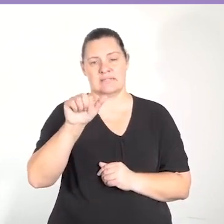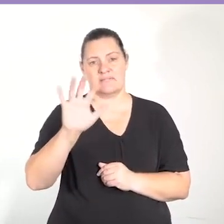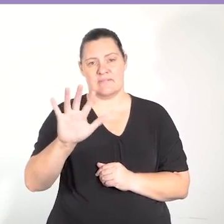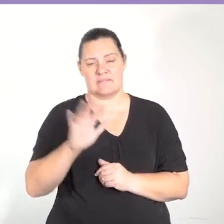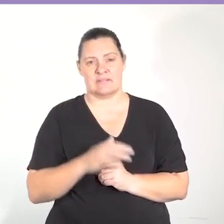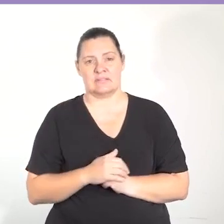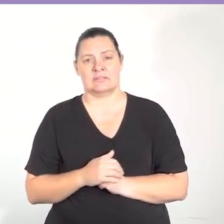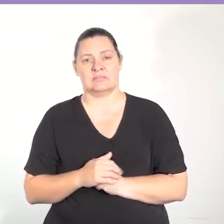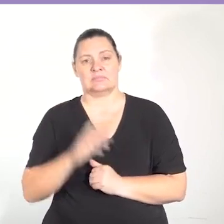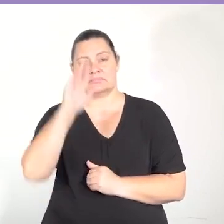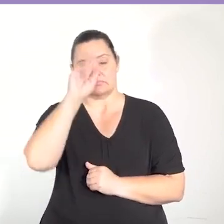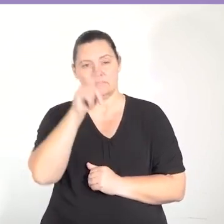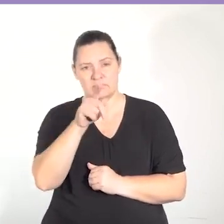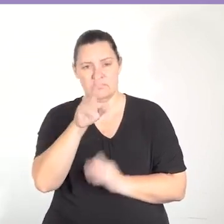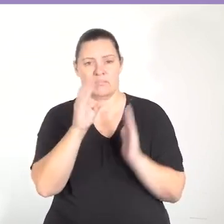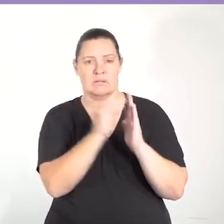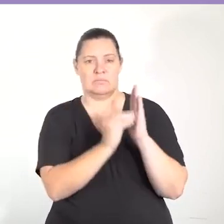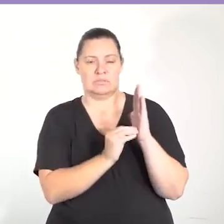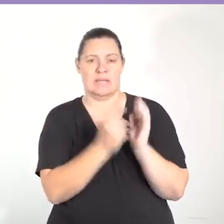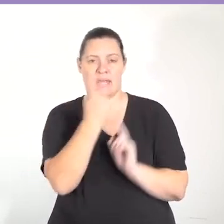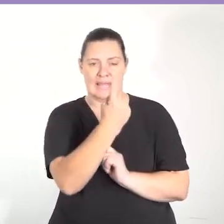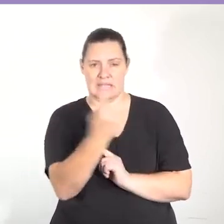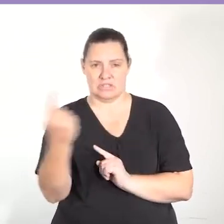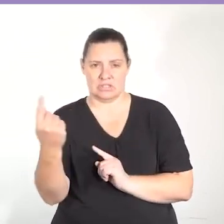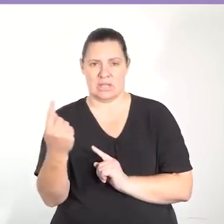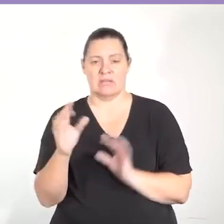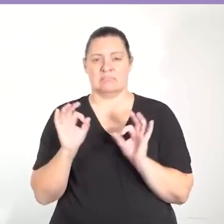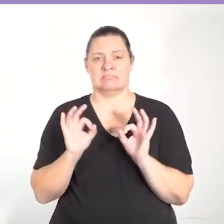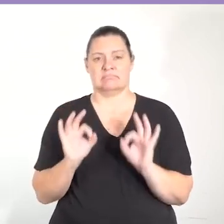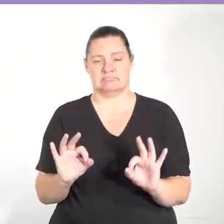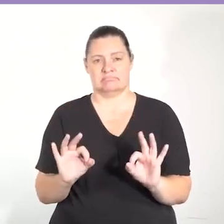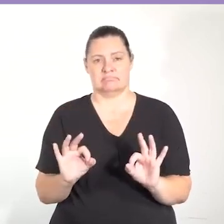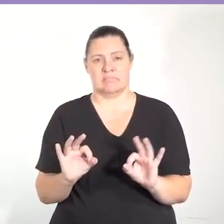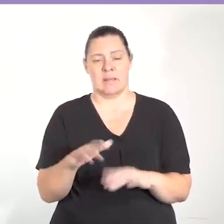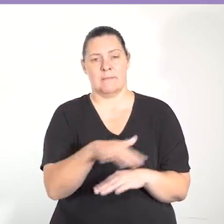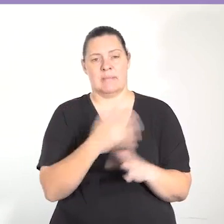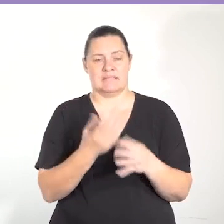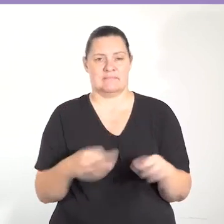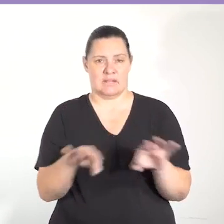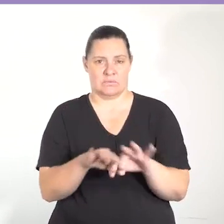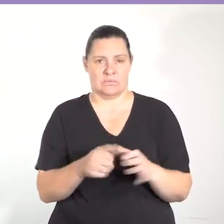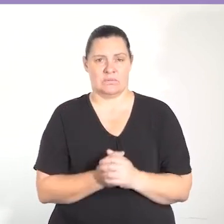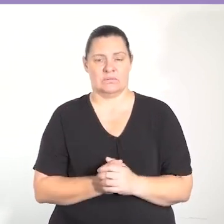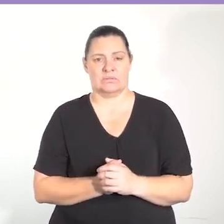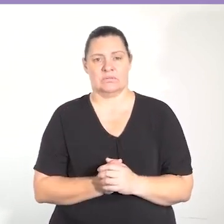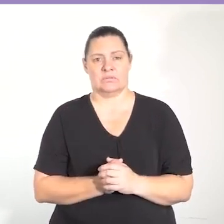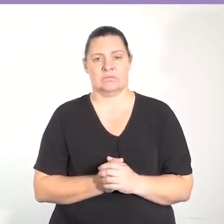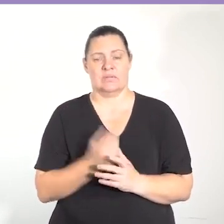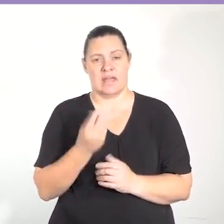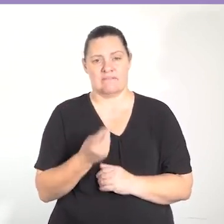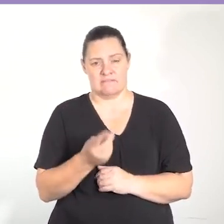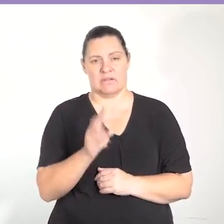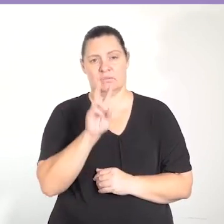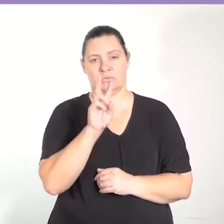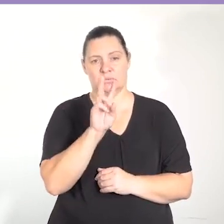165. Now, remember to place each digit in the correct place value. So we